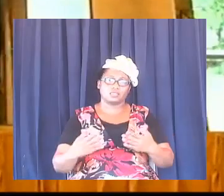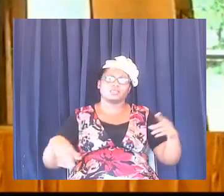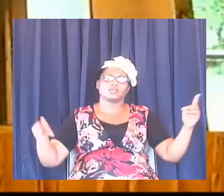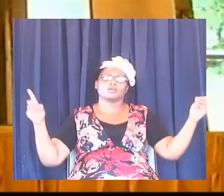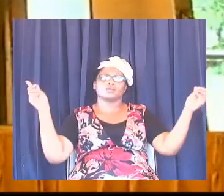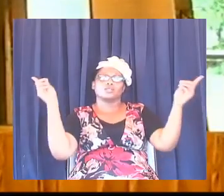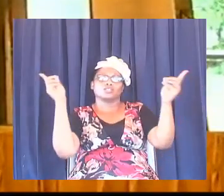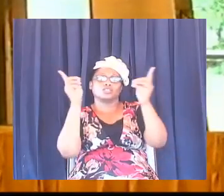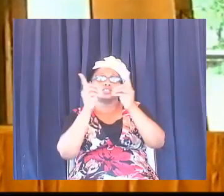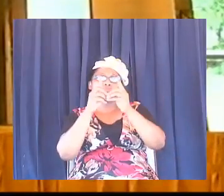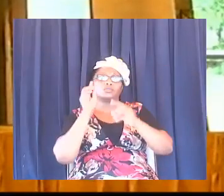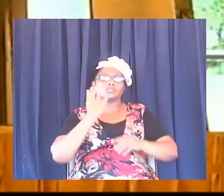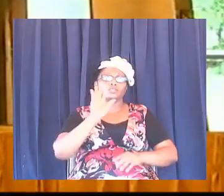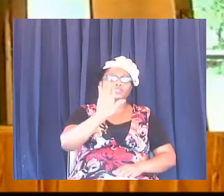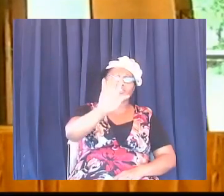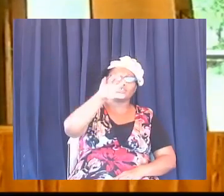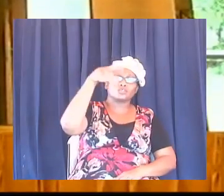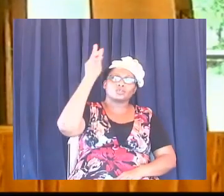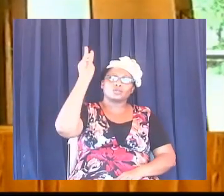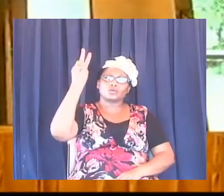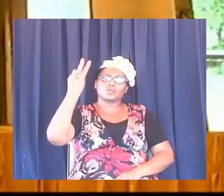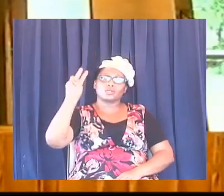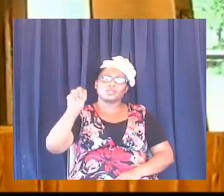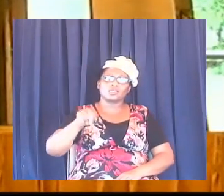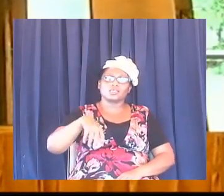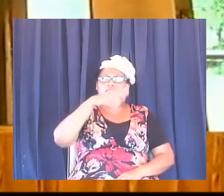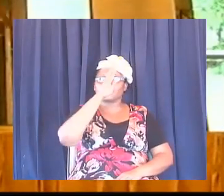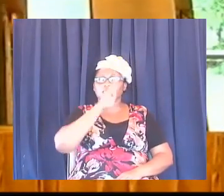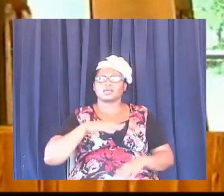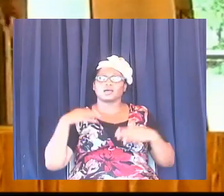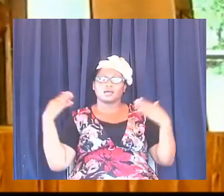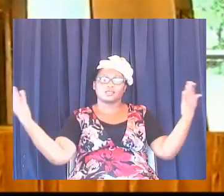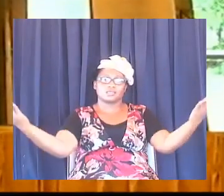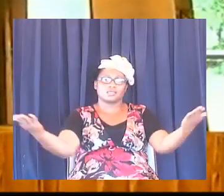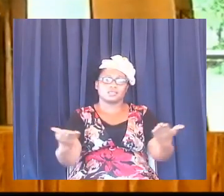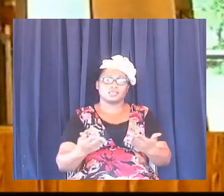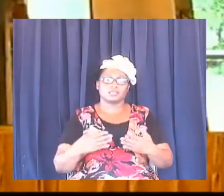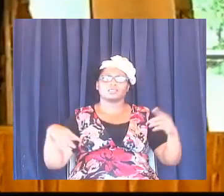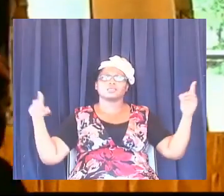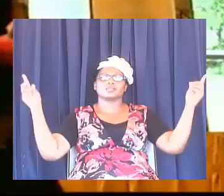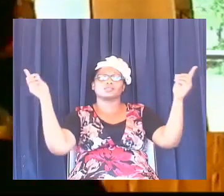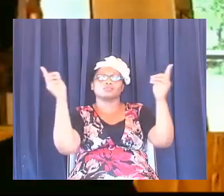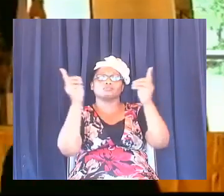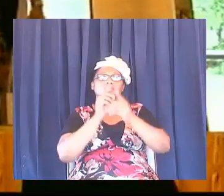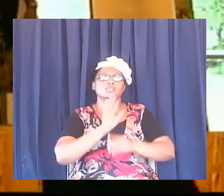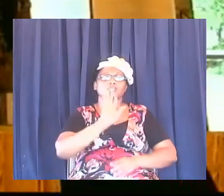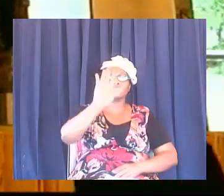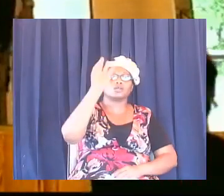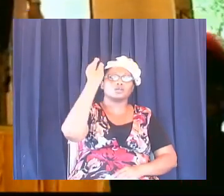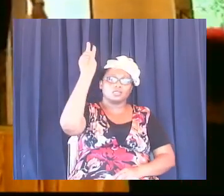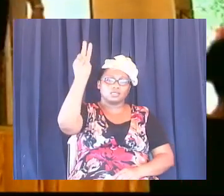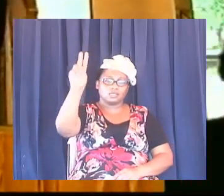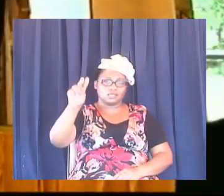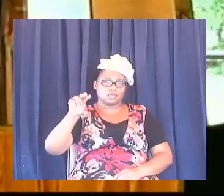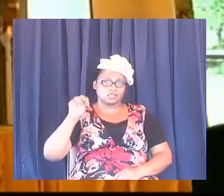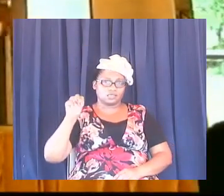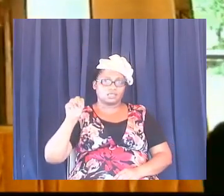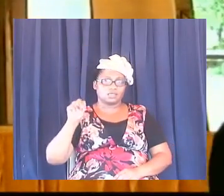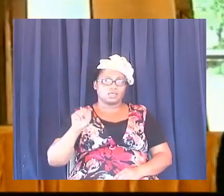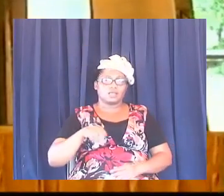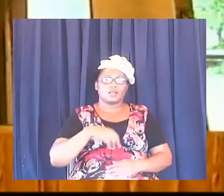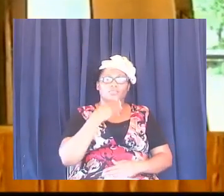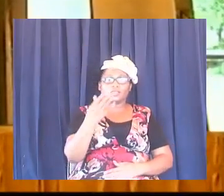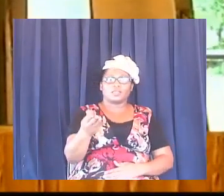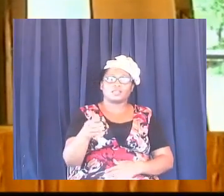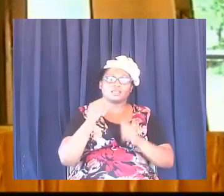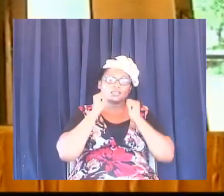need. God is here to meet your need. God is here to meet your need. There's a blessing